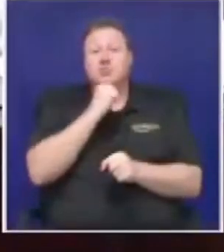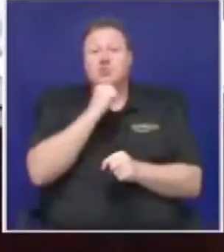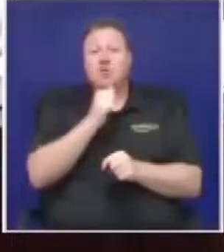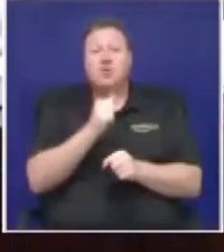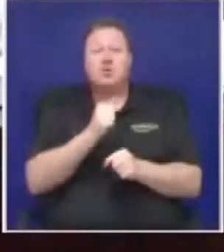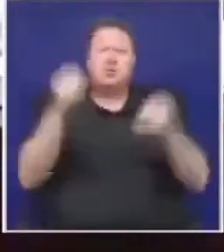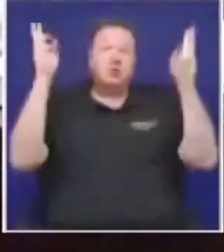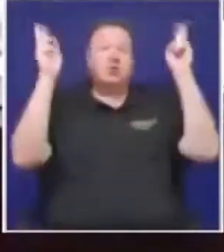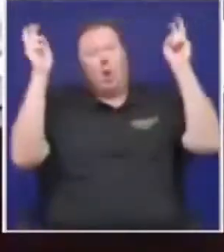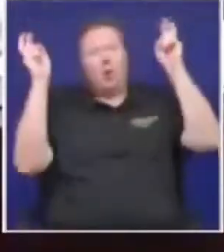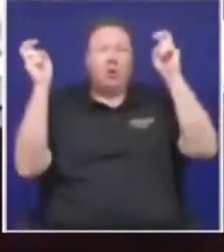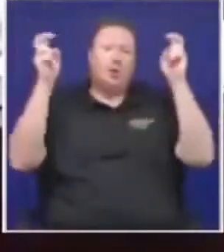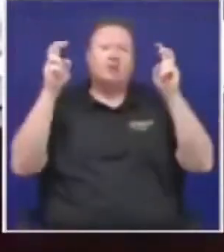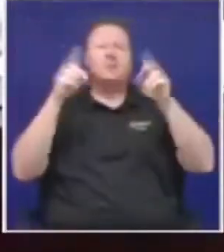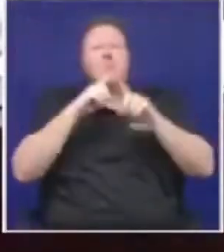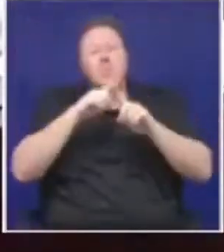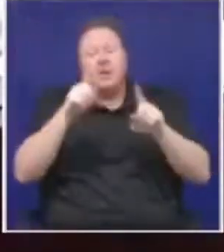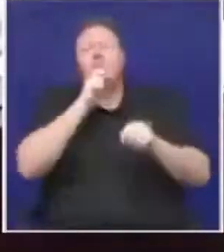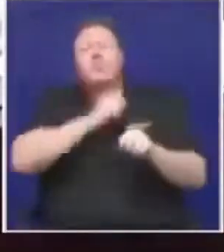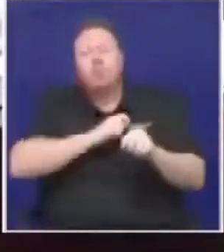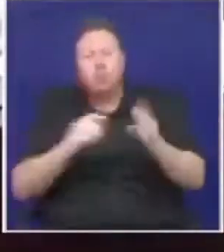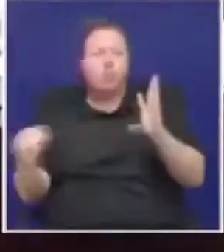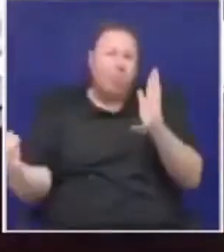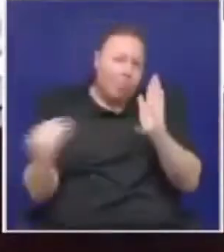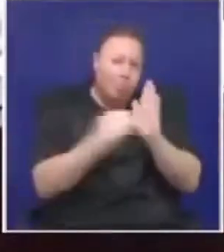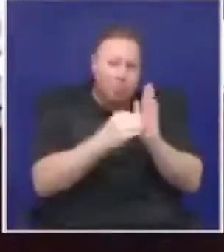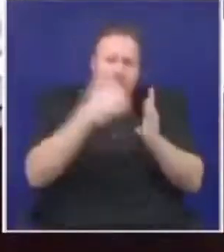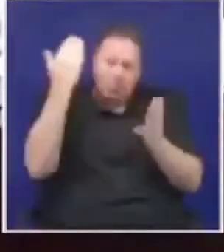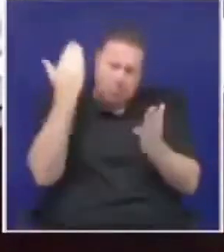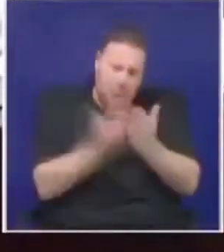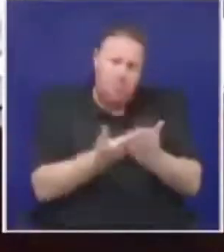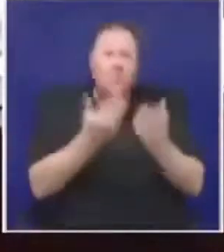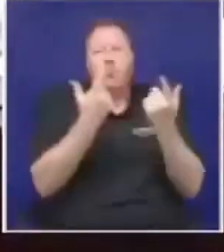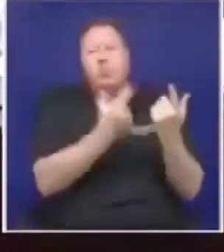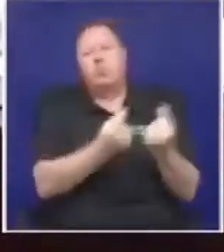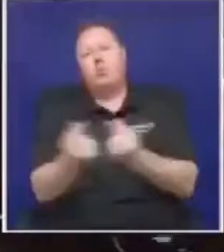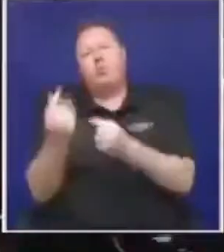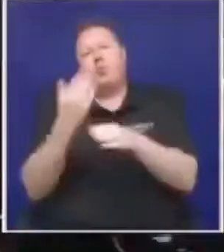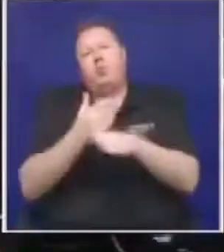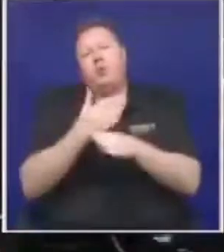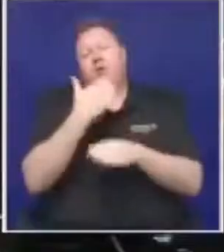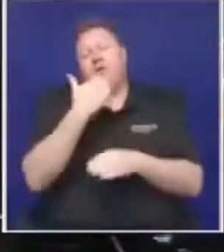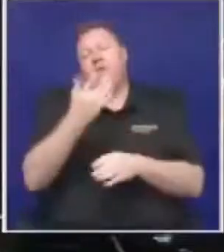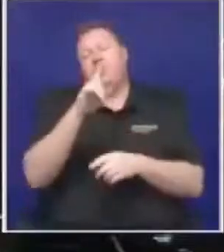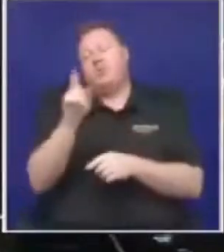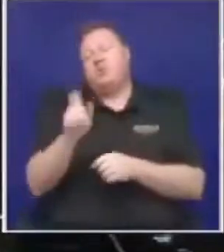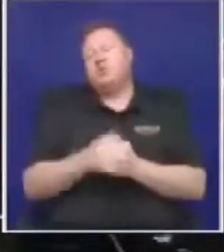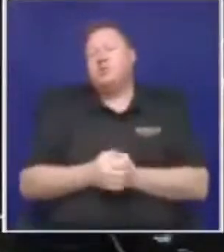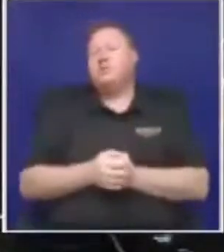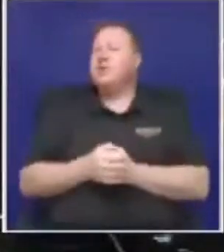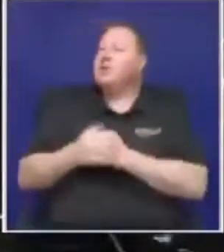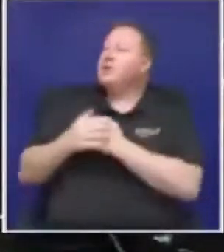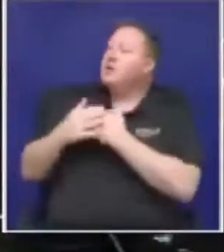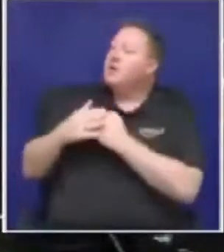but real implementation. Thank you very much for your question. Thank you, Honorable